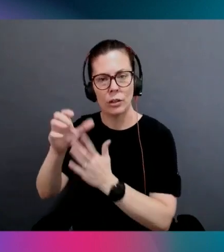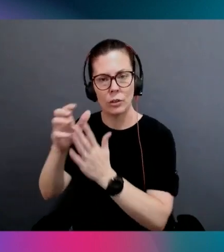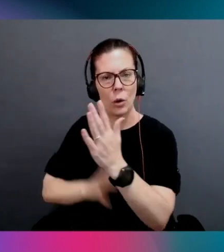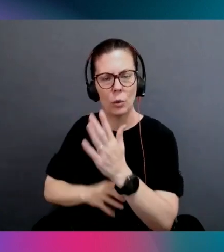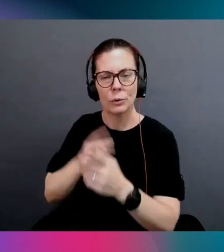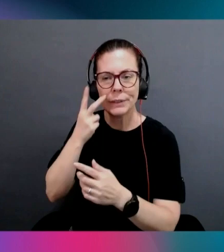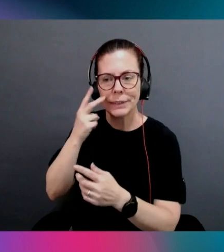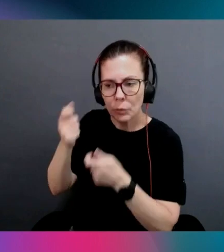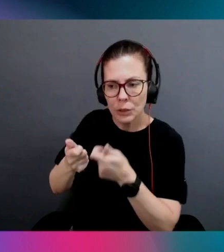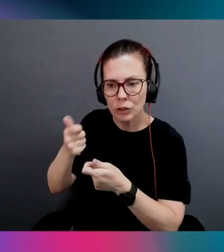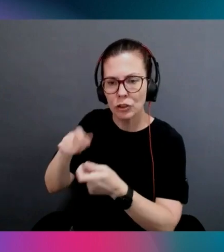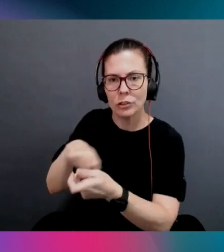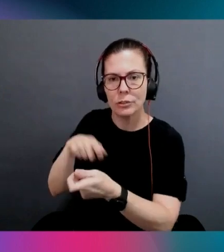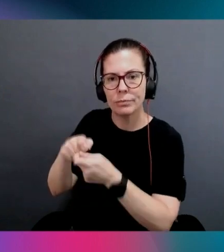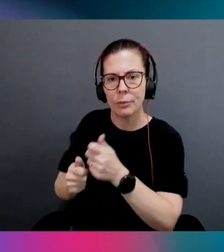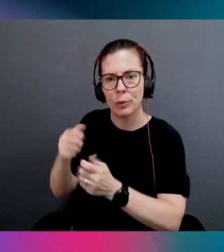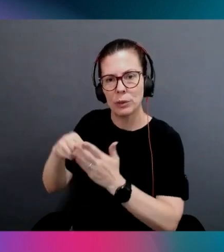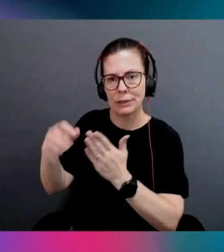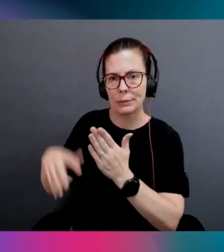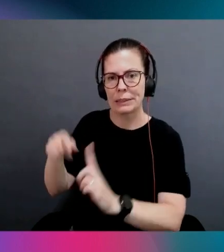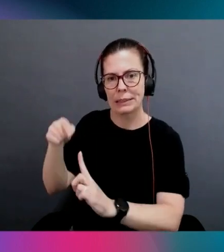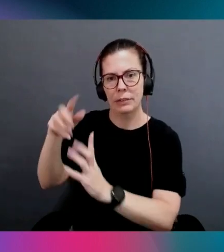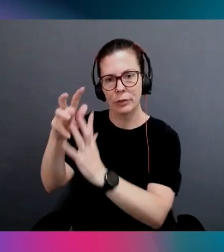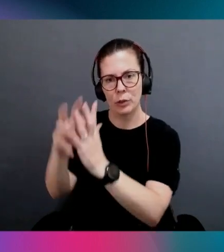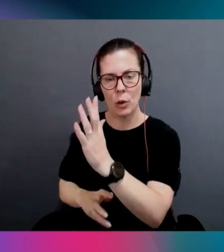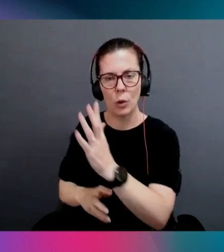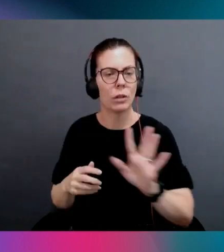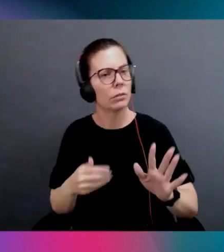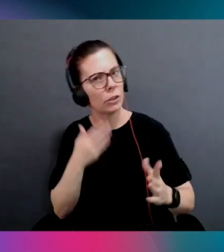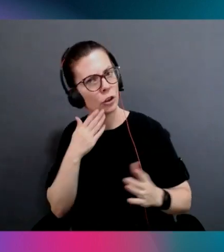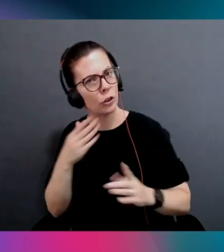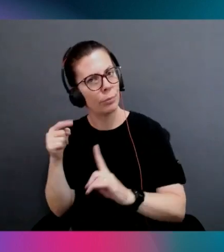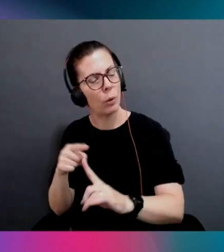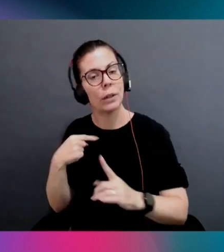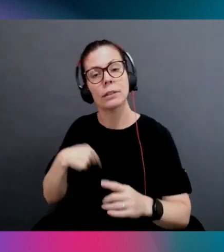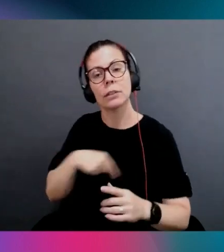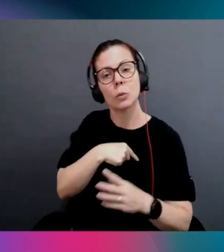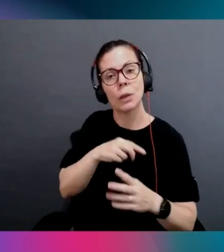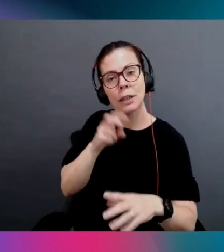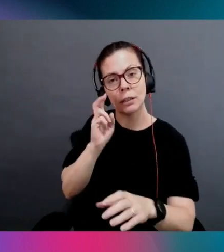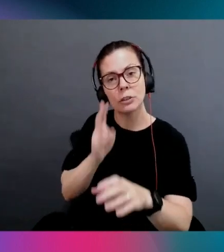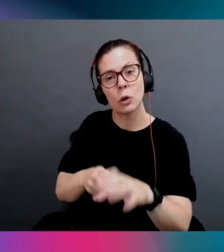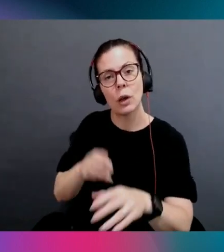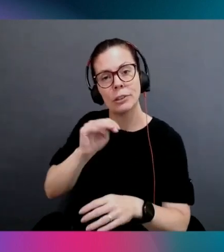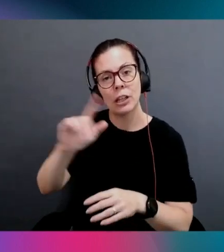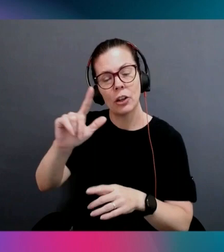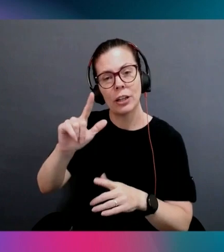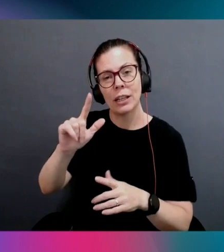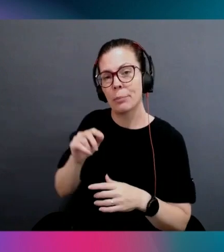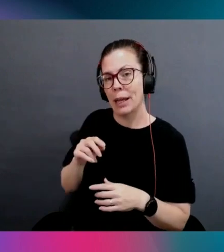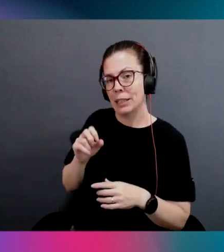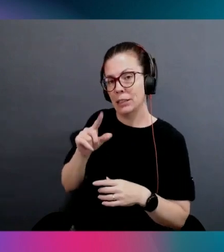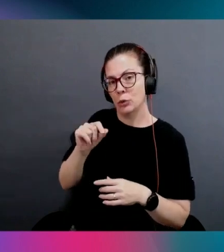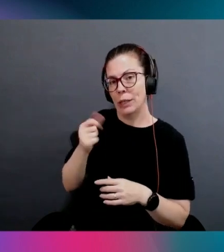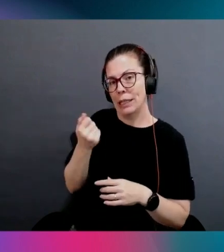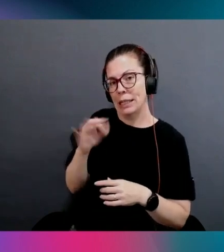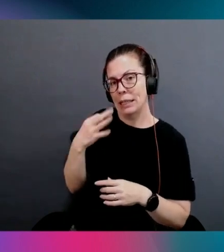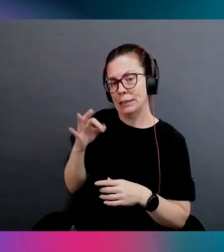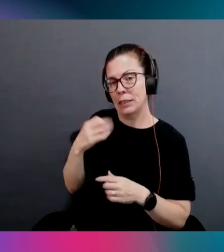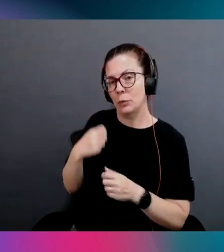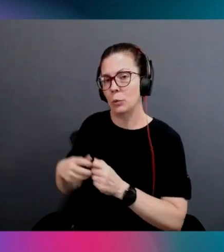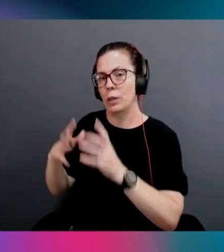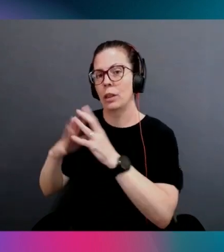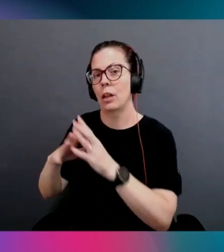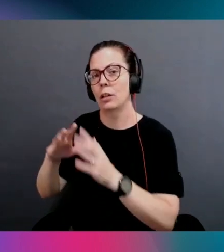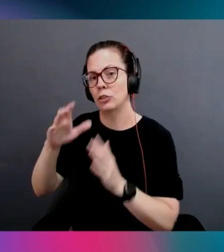we embarked on this journey of using machine learning to improve the life of a developer back in 2019 when we launched Code Guru. So this is for us, this